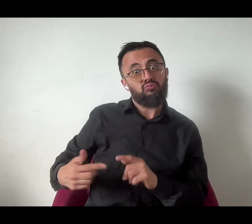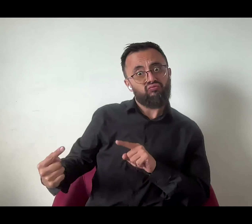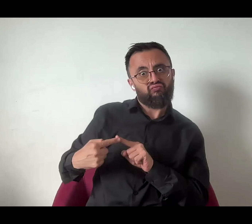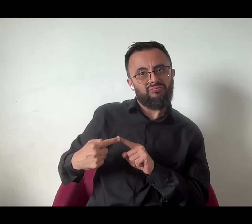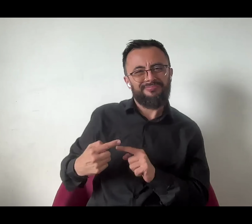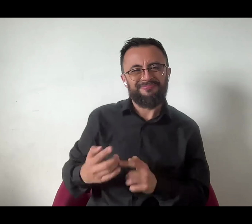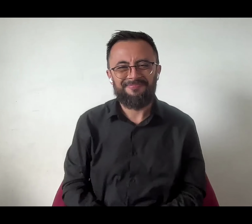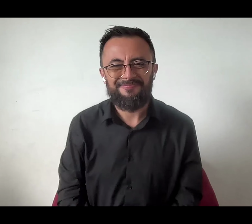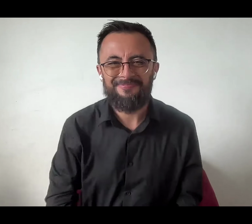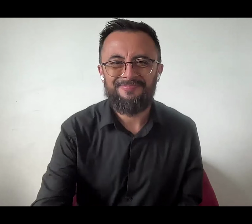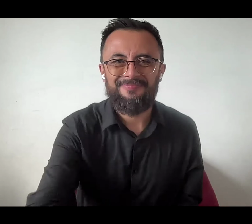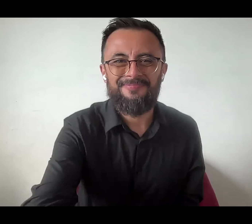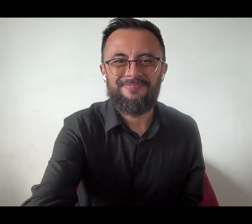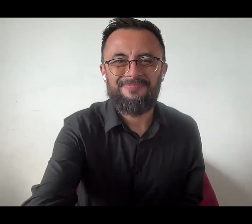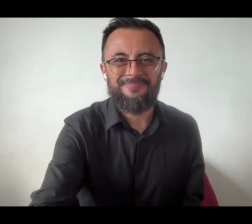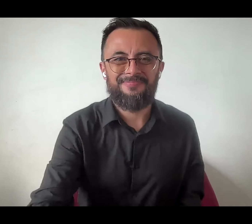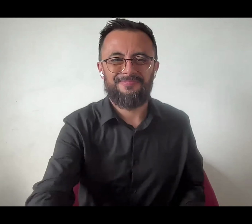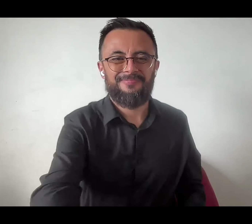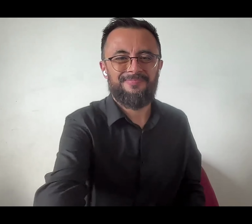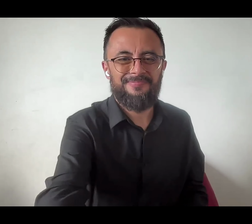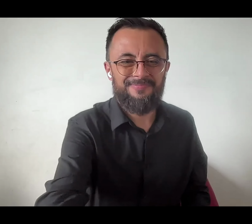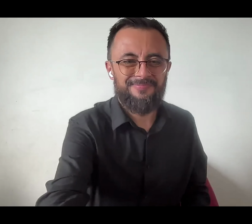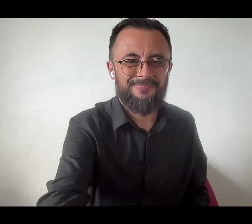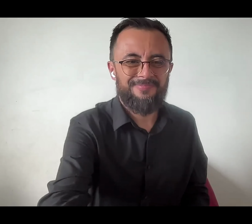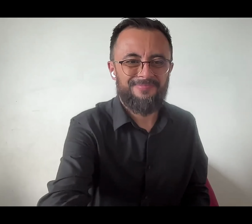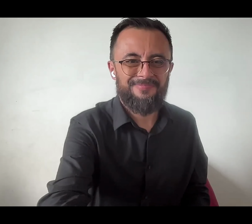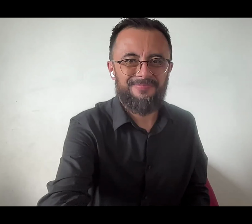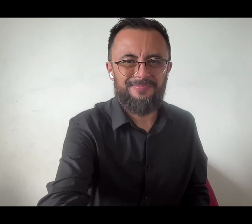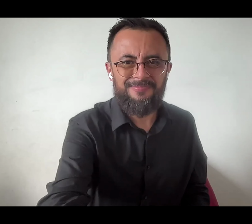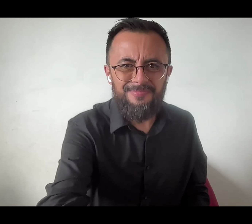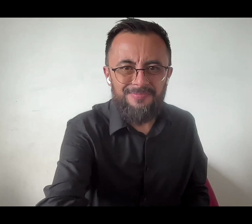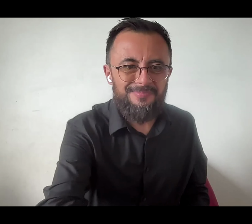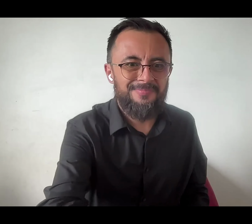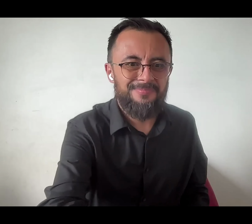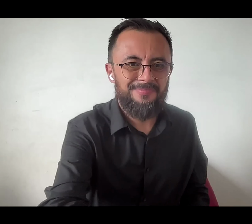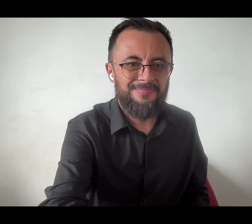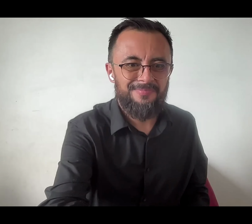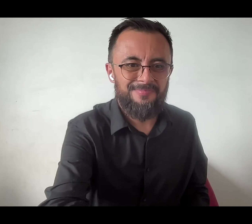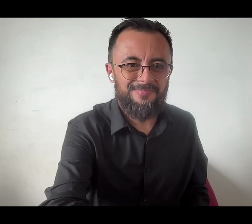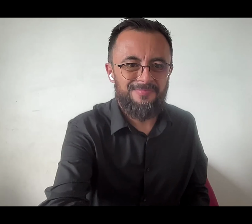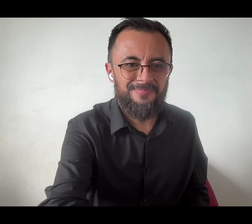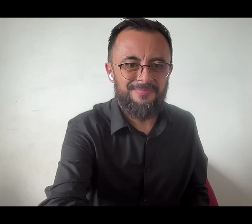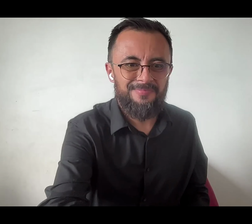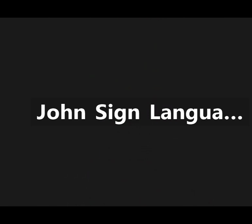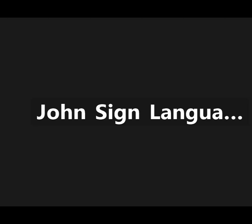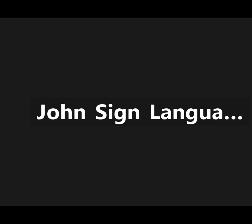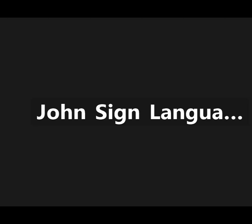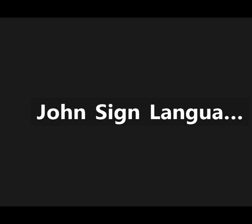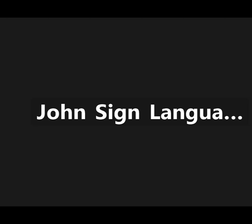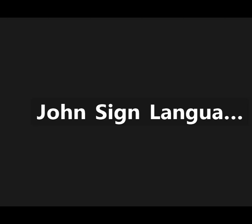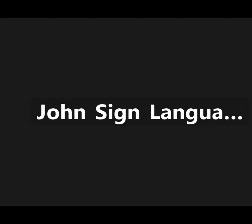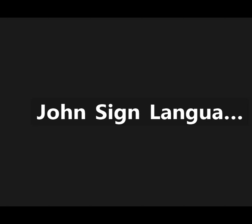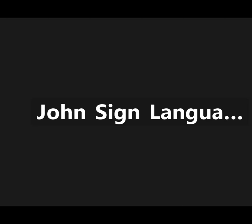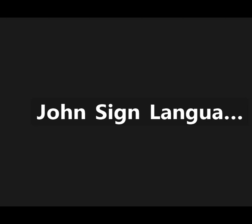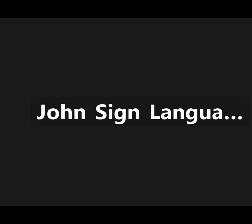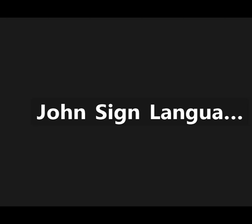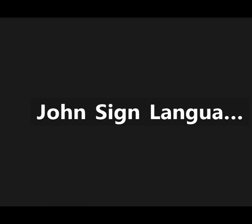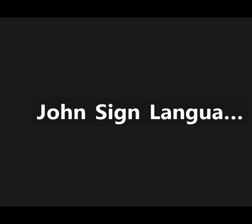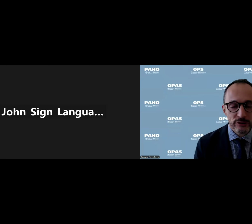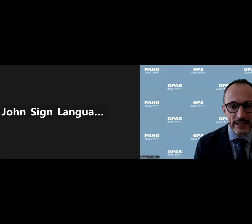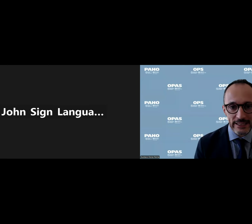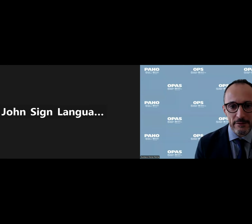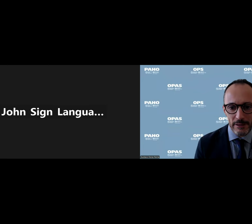presentación. Bueno, creo que nos Thank you has very presentado much, muy Melanie, bien for this cómo excellent consiste presentation. I think that you precisamente esta have guía de acción, presented very well cuáles son